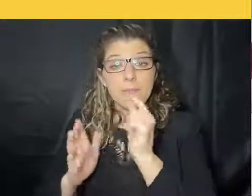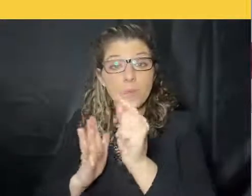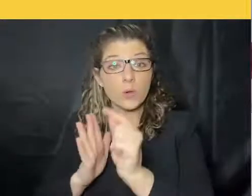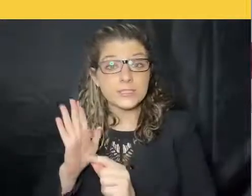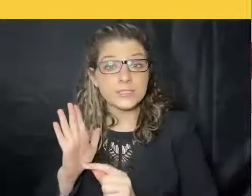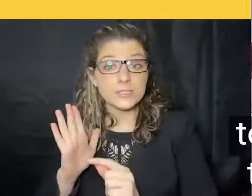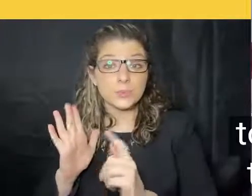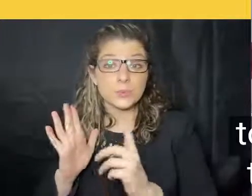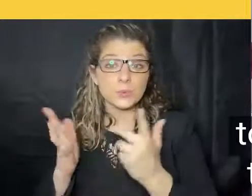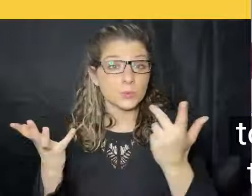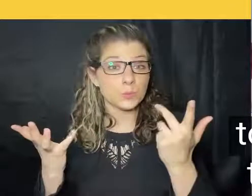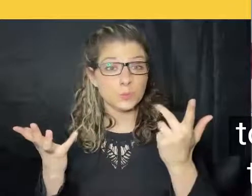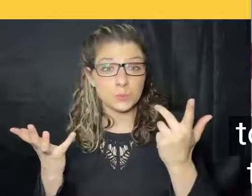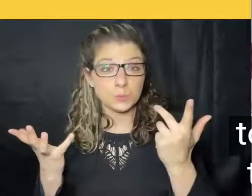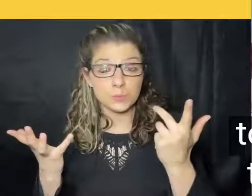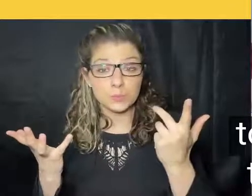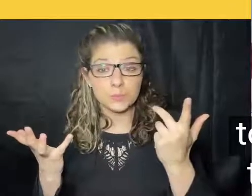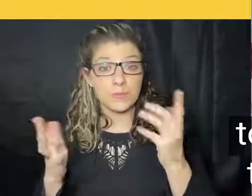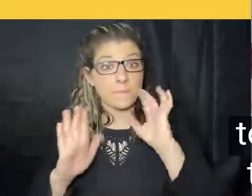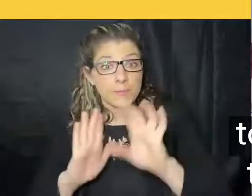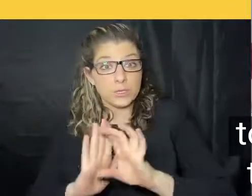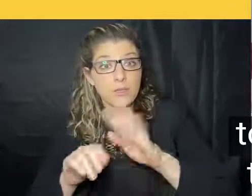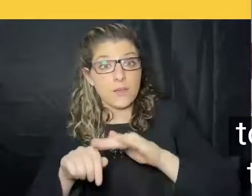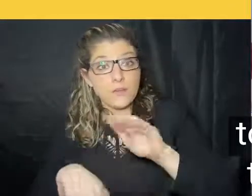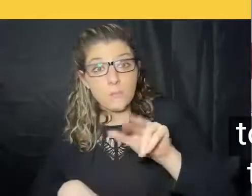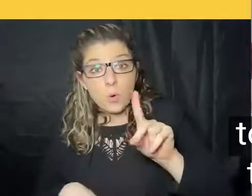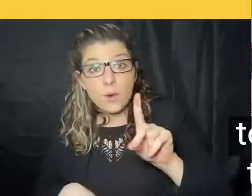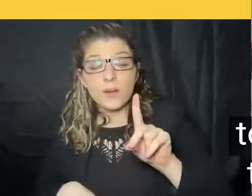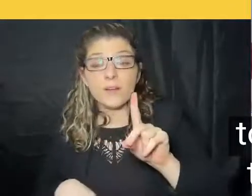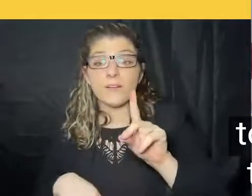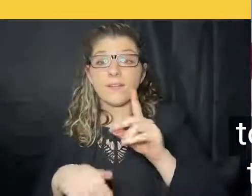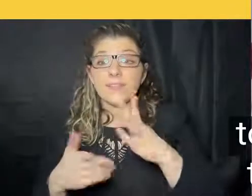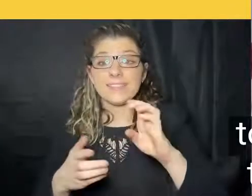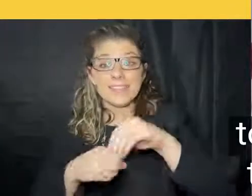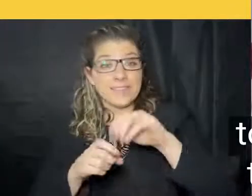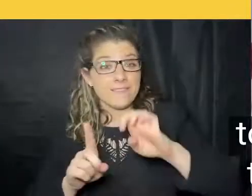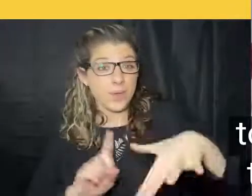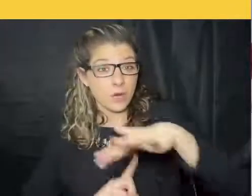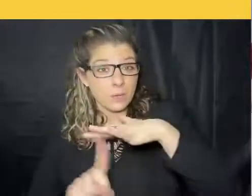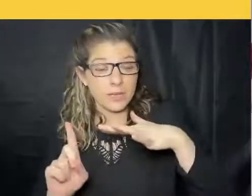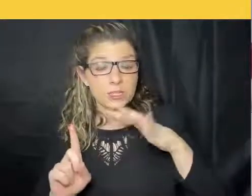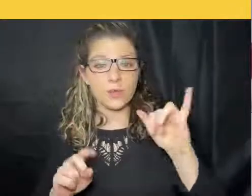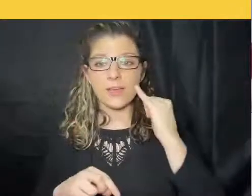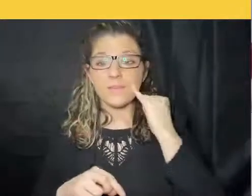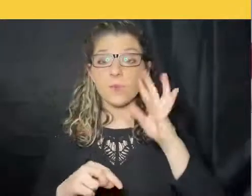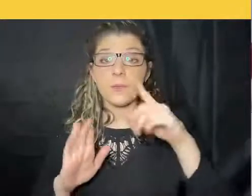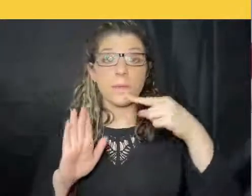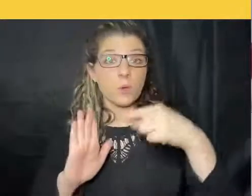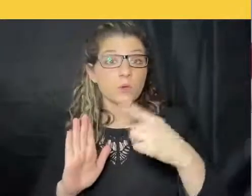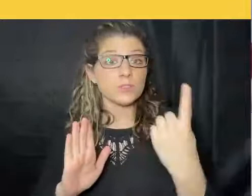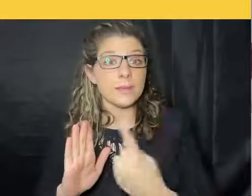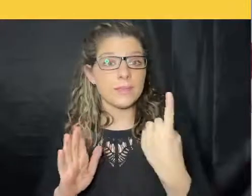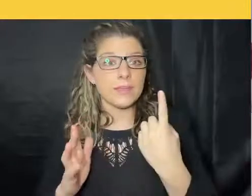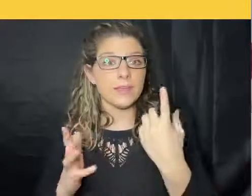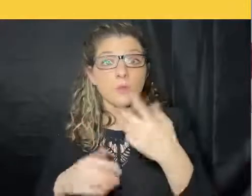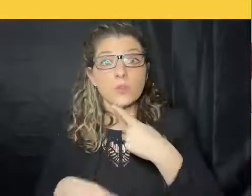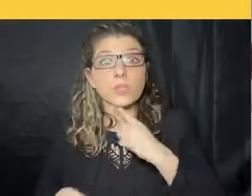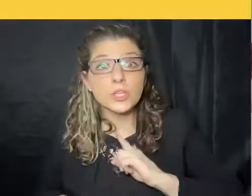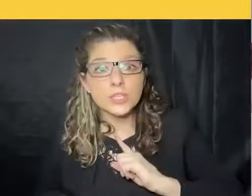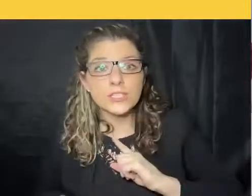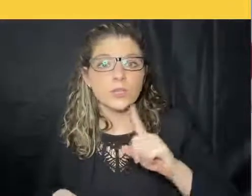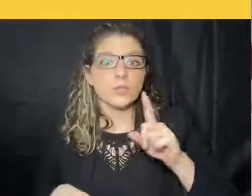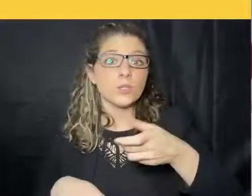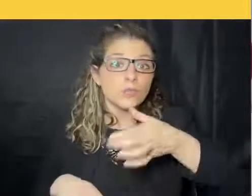by pointing to the pictures on the board and then things in the environment. So like if you're going to be pointing to something like,